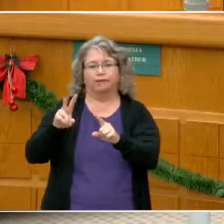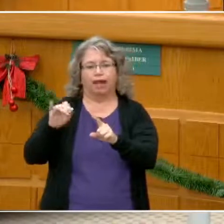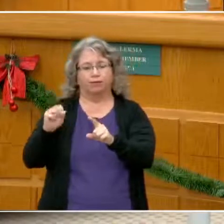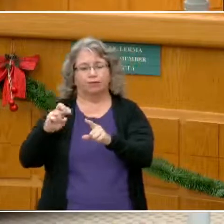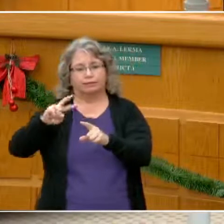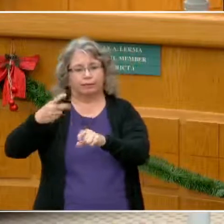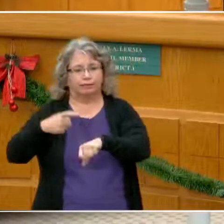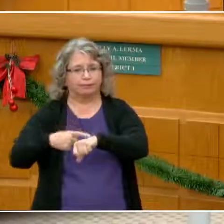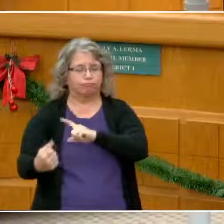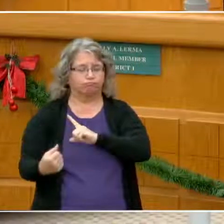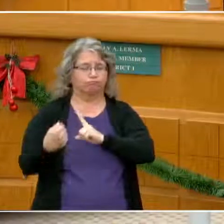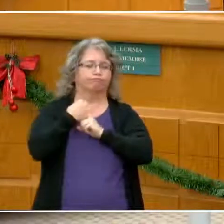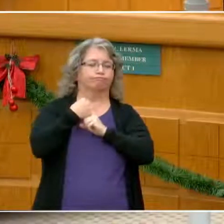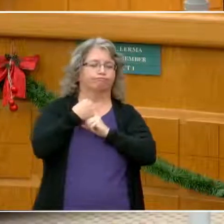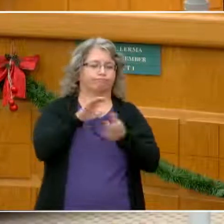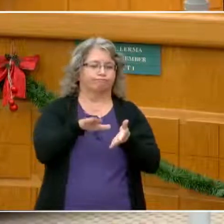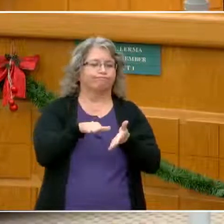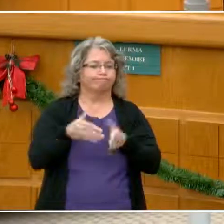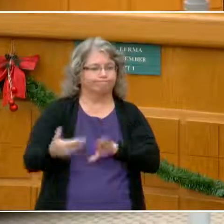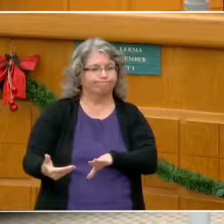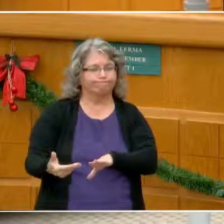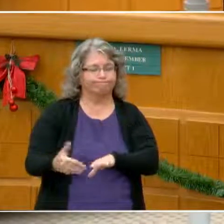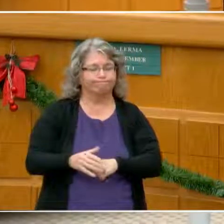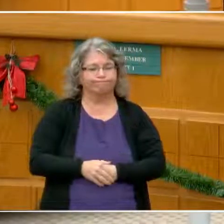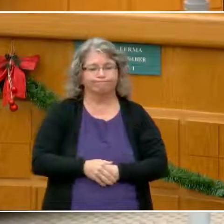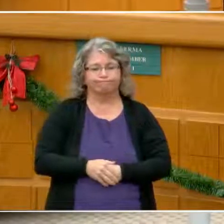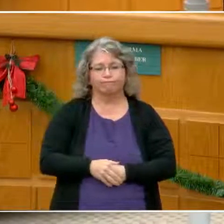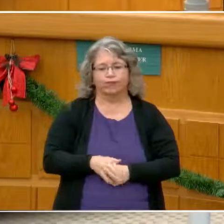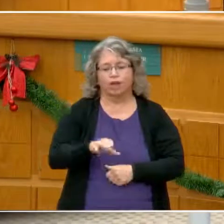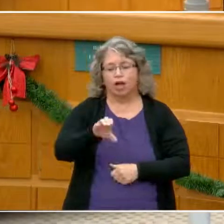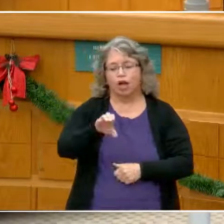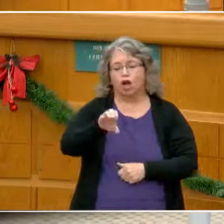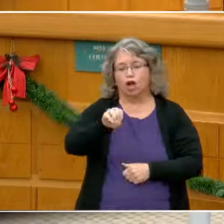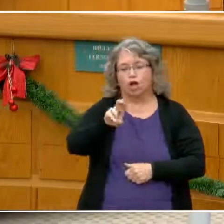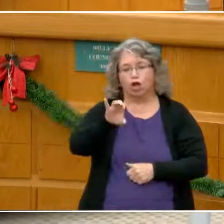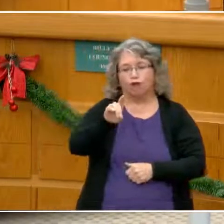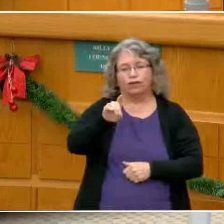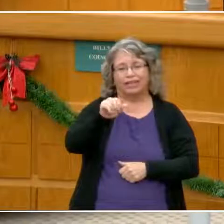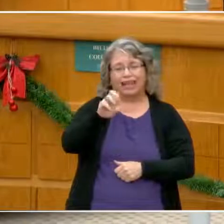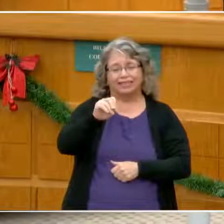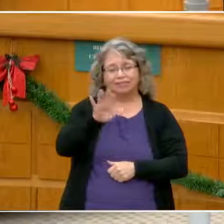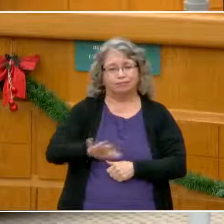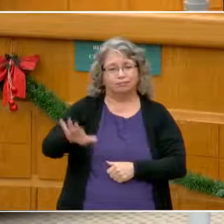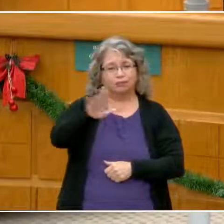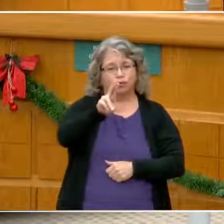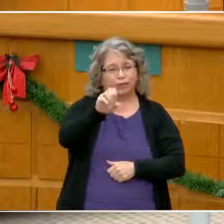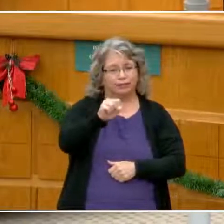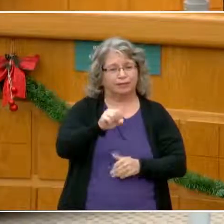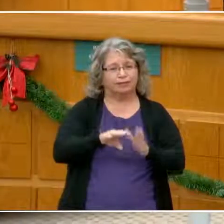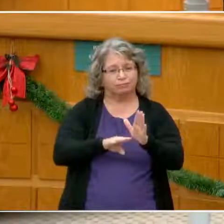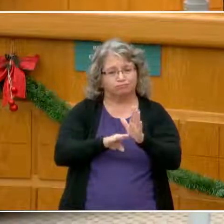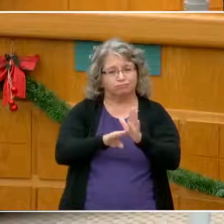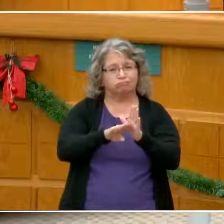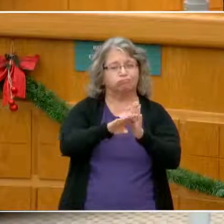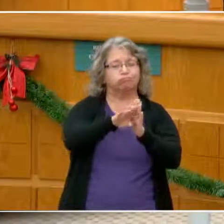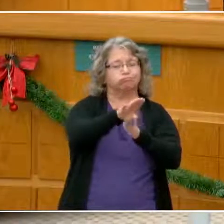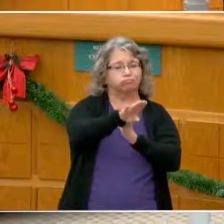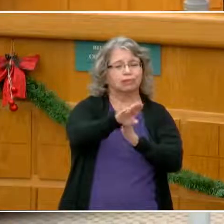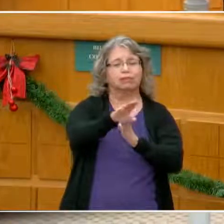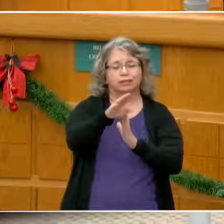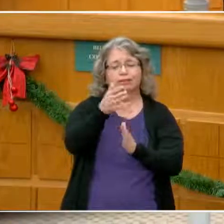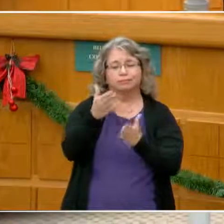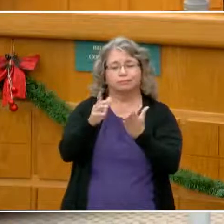COVID-19 cases are rising across the U.S., likely because of the Omicron variant. As you see the last bullet point here, you say Omicron is on its